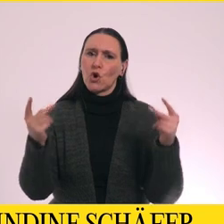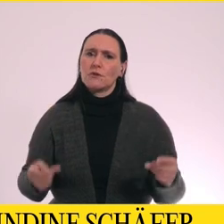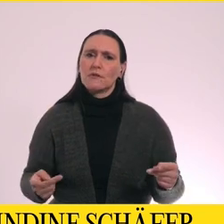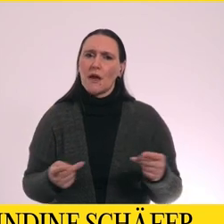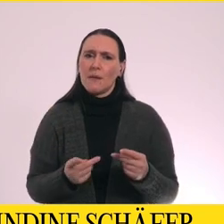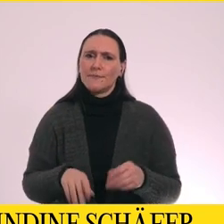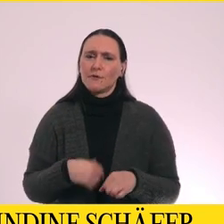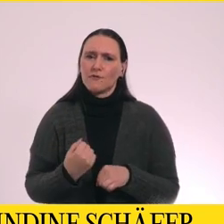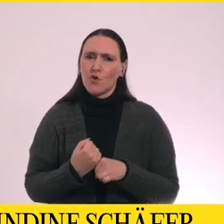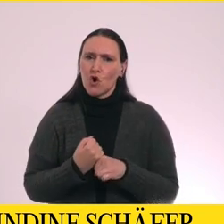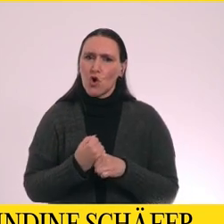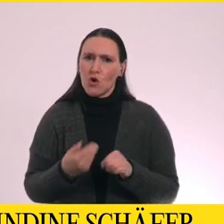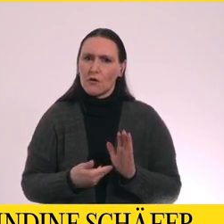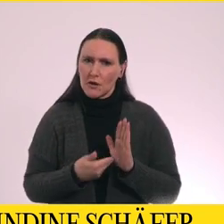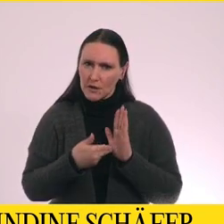work in a